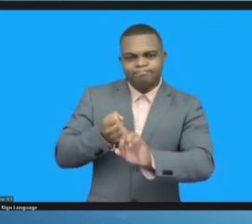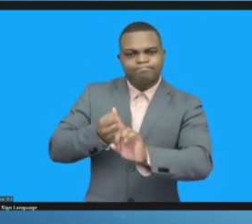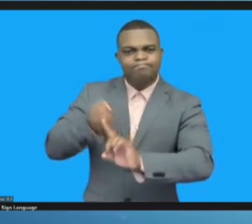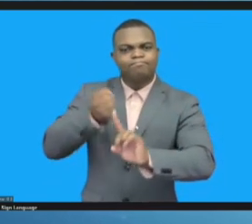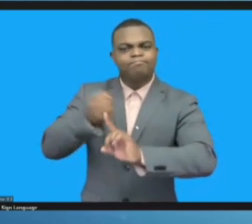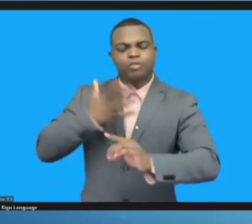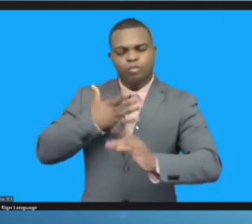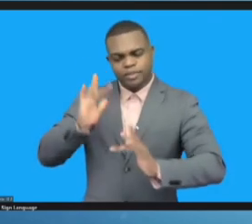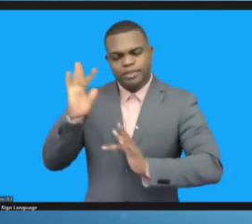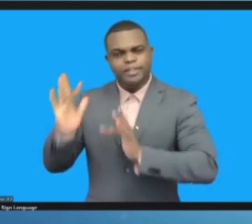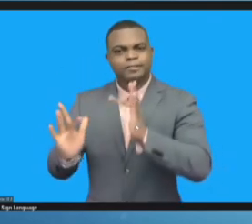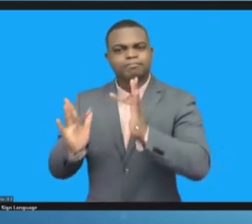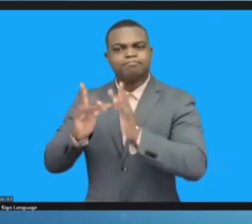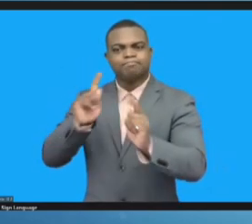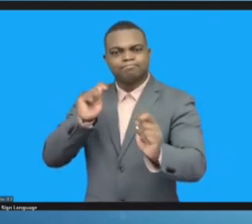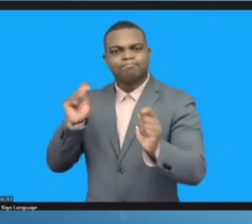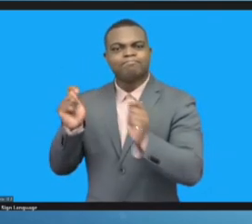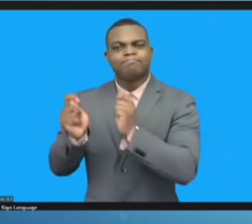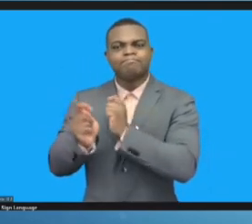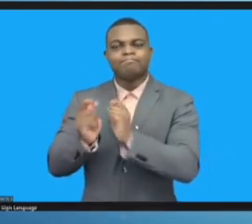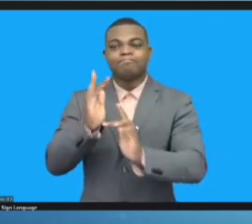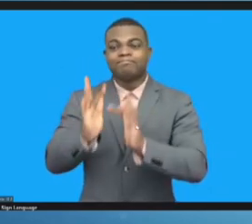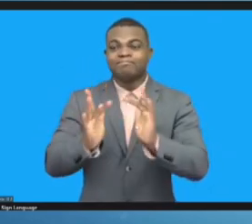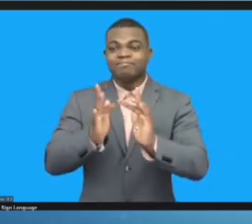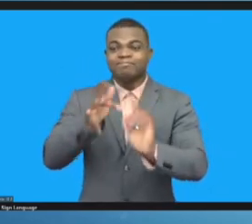congratulation as he brings home this